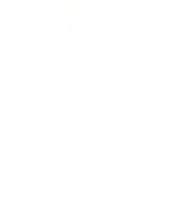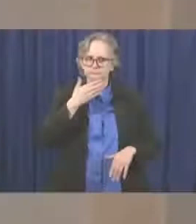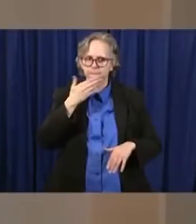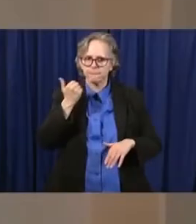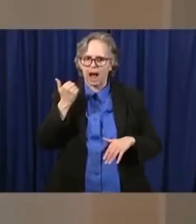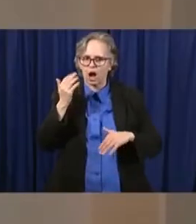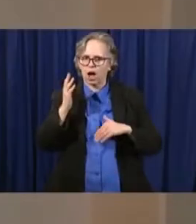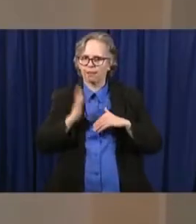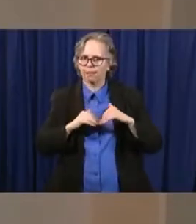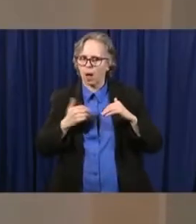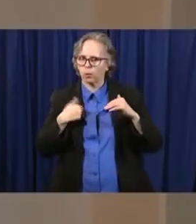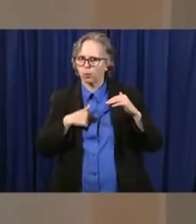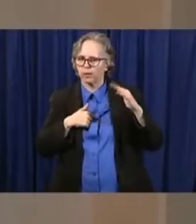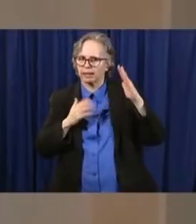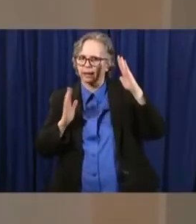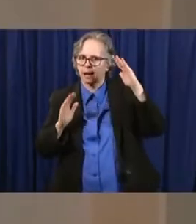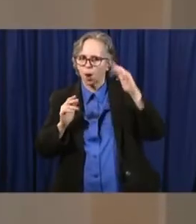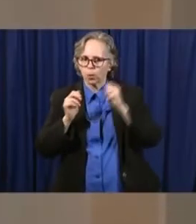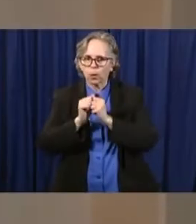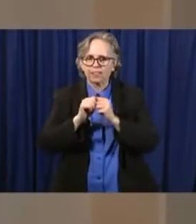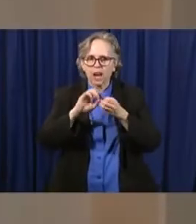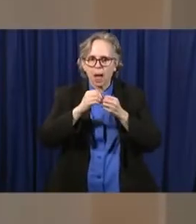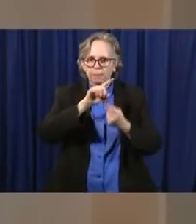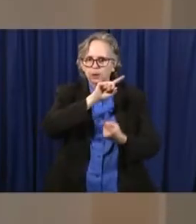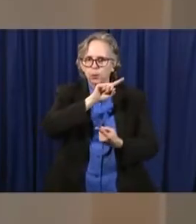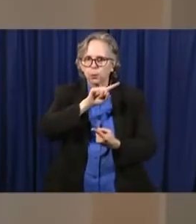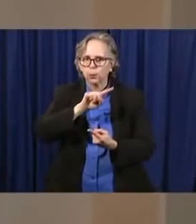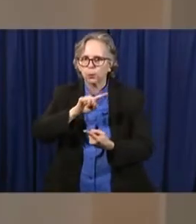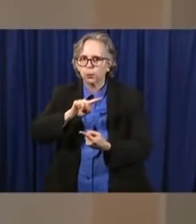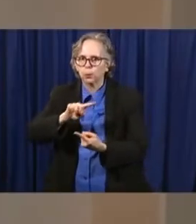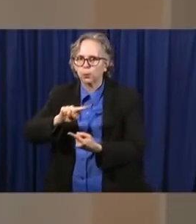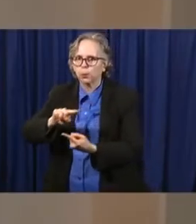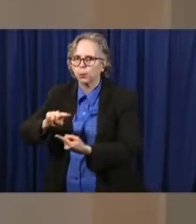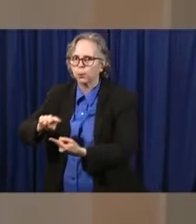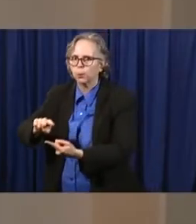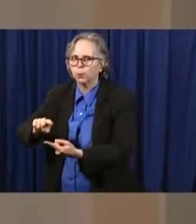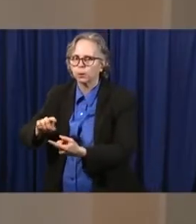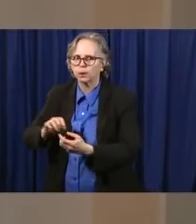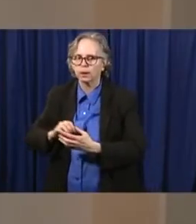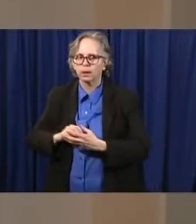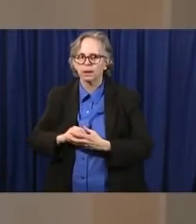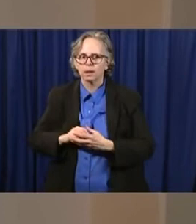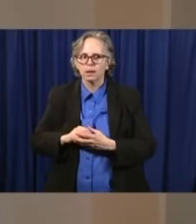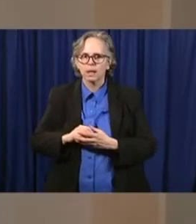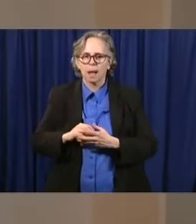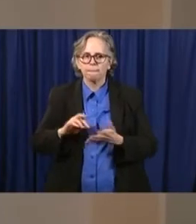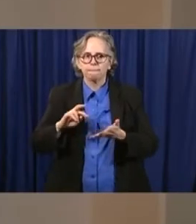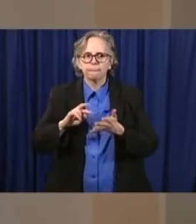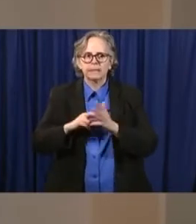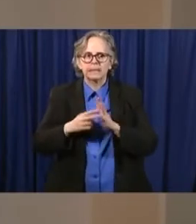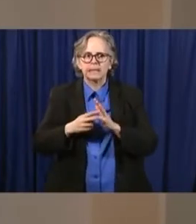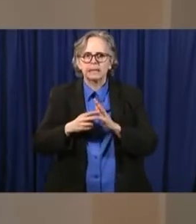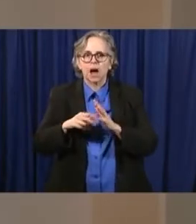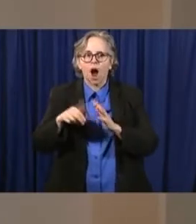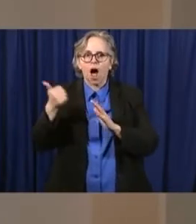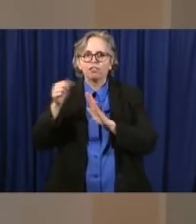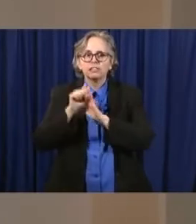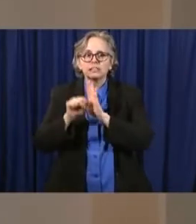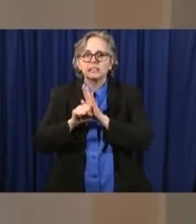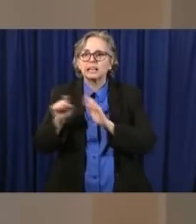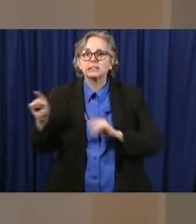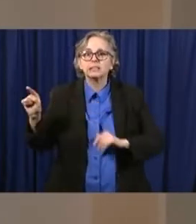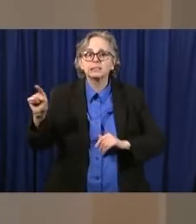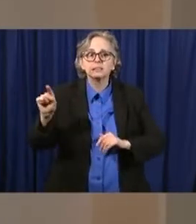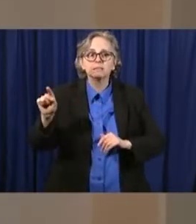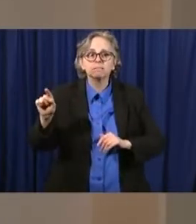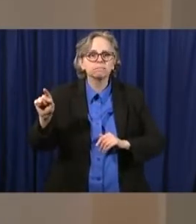We have not experienced the catastrophic scenarios that we surely would have if those